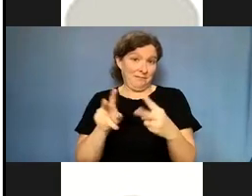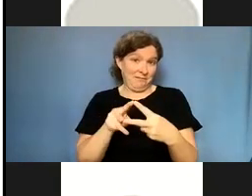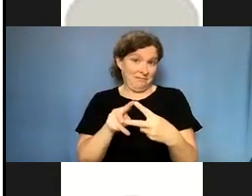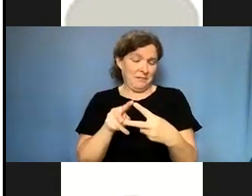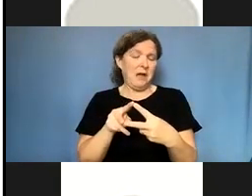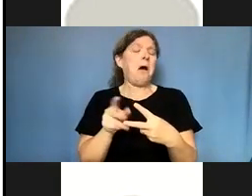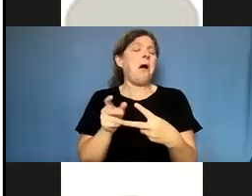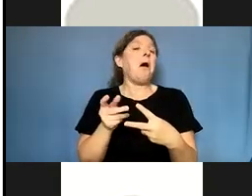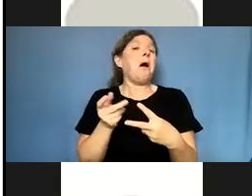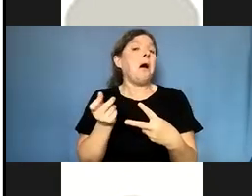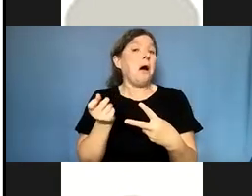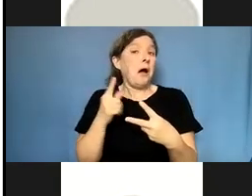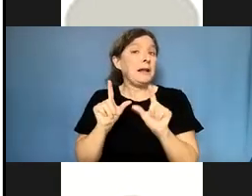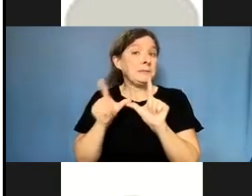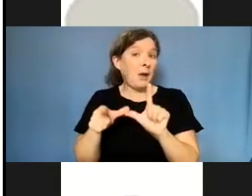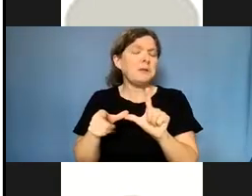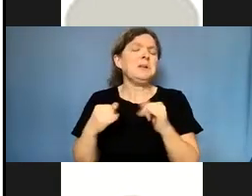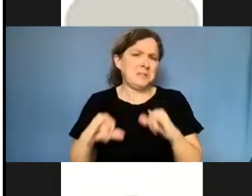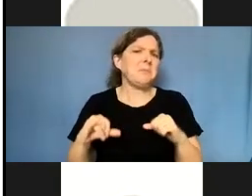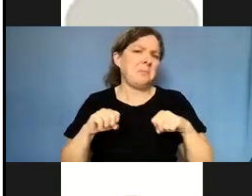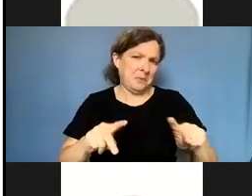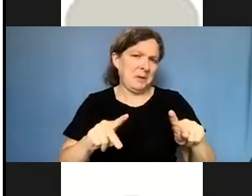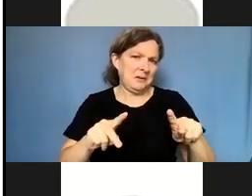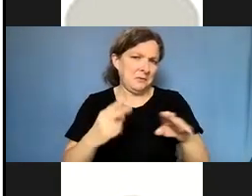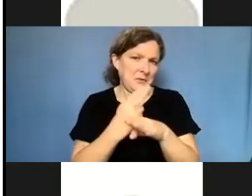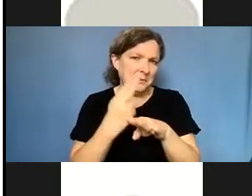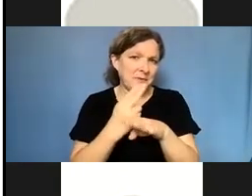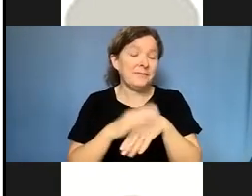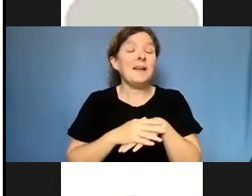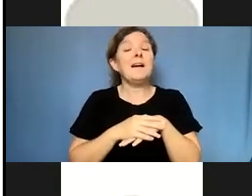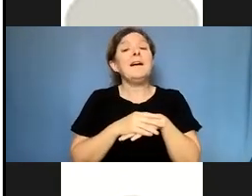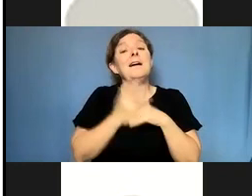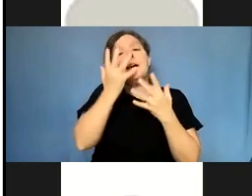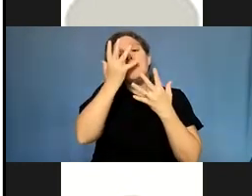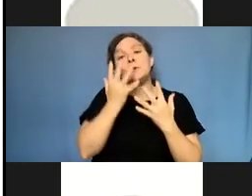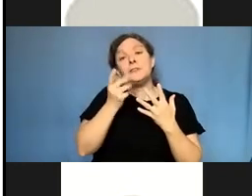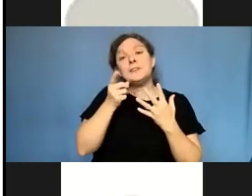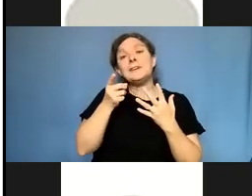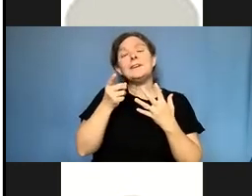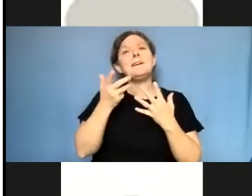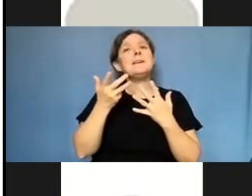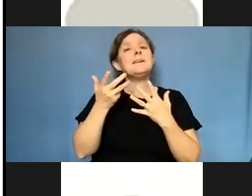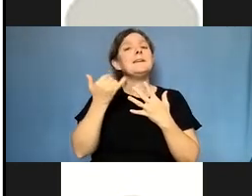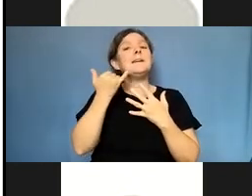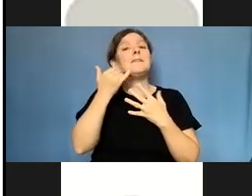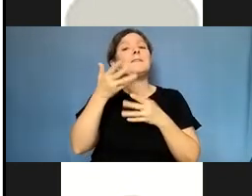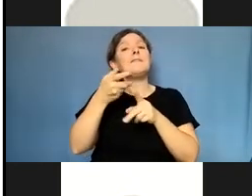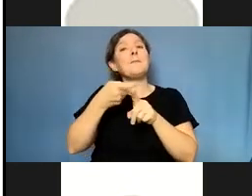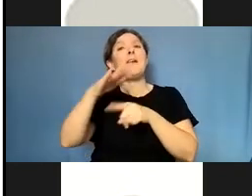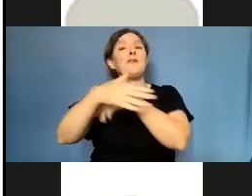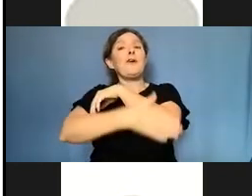use those ID even if they are expired. But unfortunately, the province is not allowing for the use of, let's